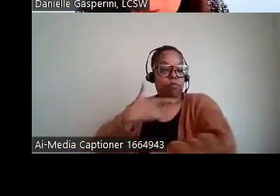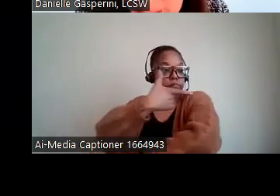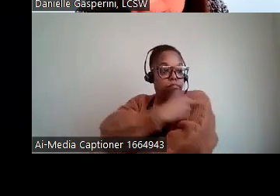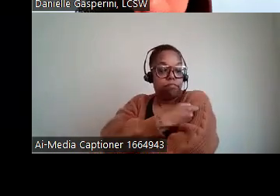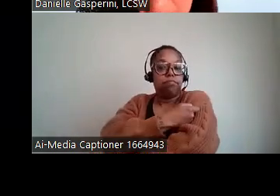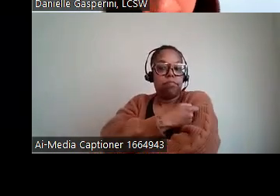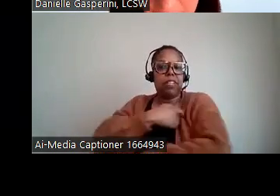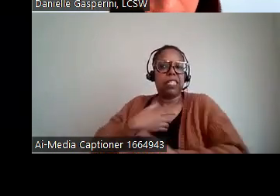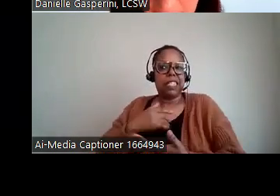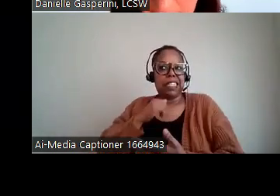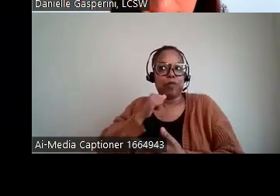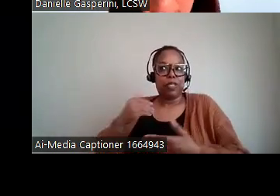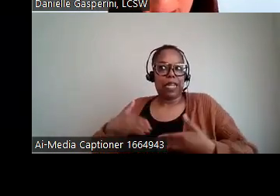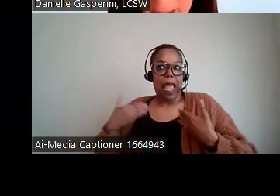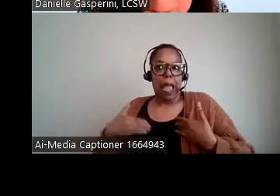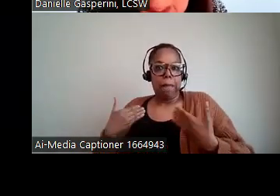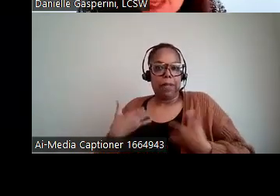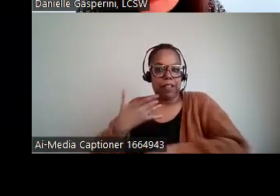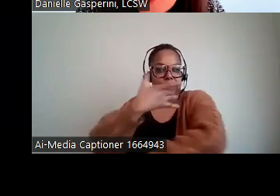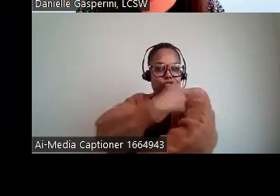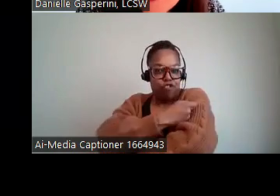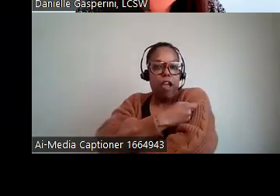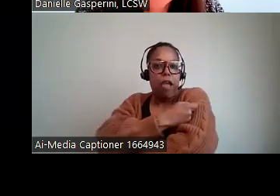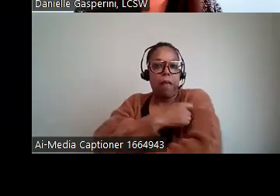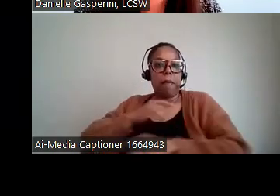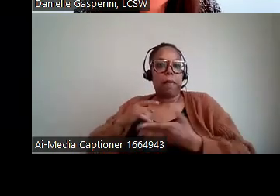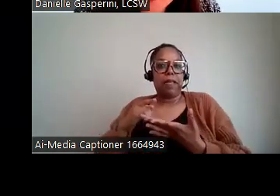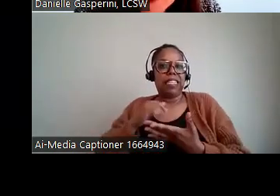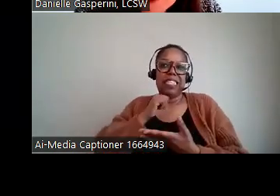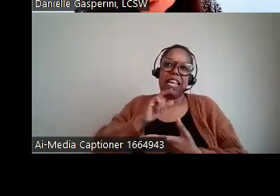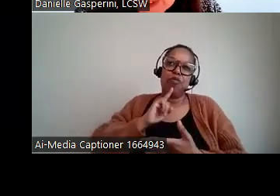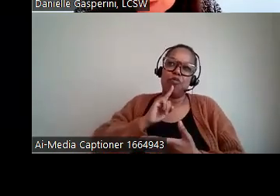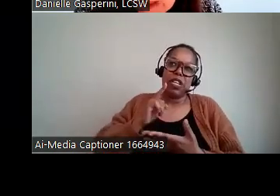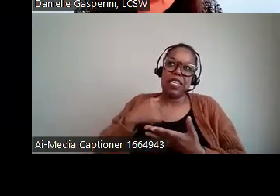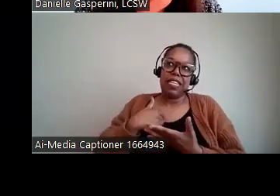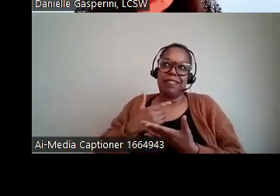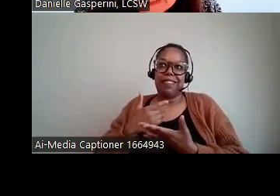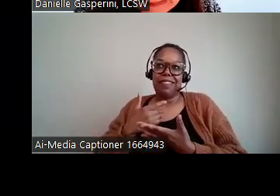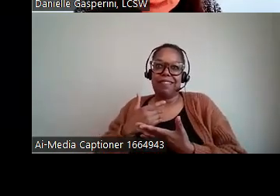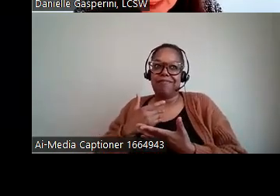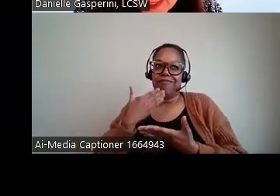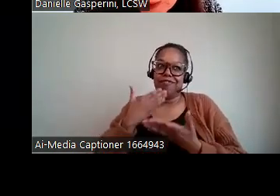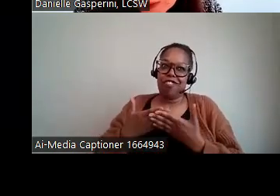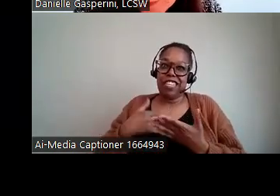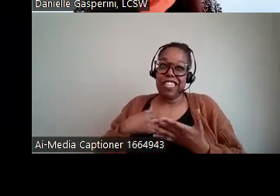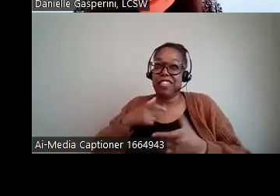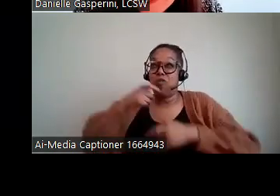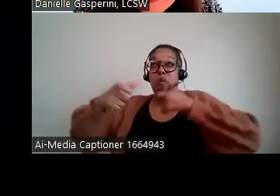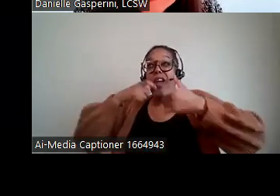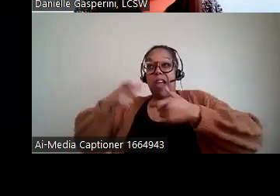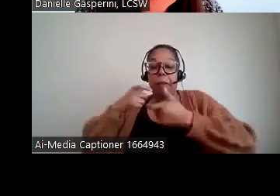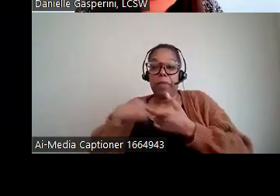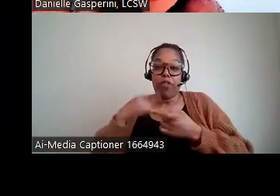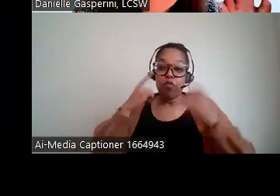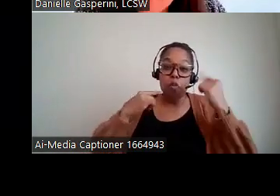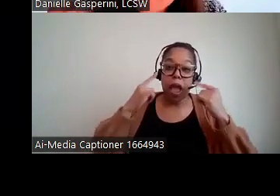most children aren't big fans of shots. And he wasn't particularly cooperative, screamed a lot, cried.